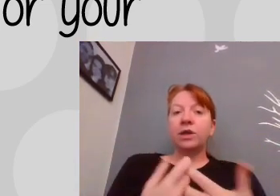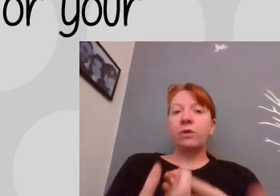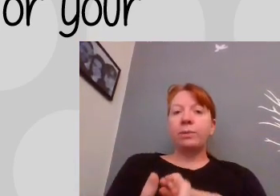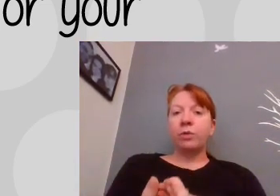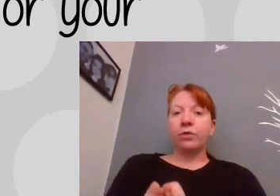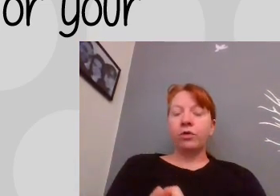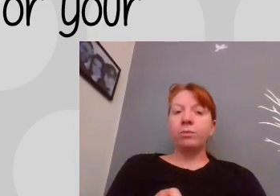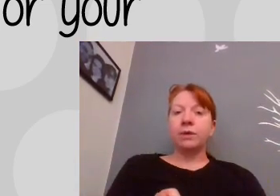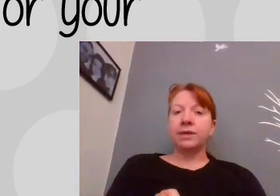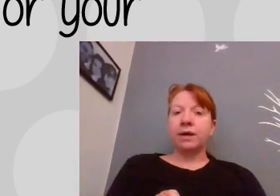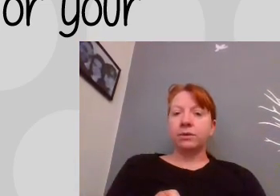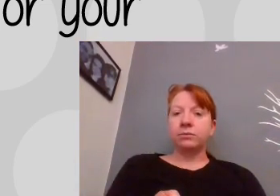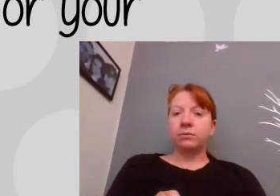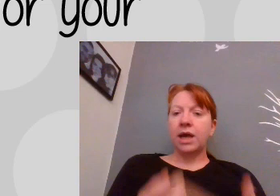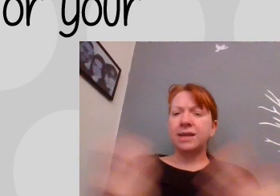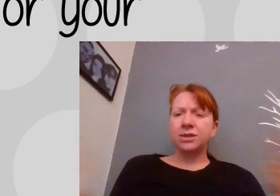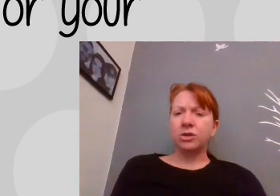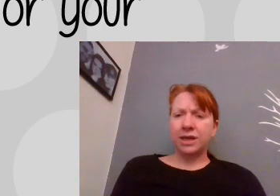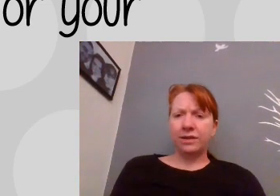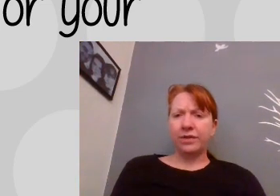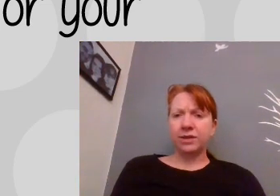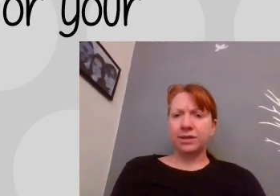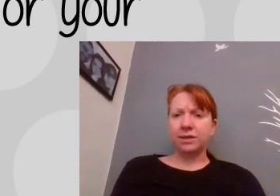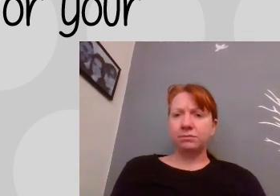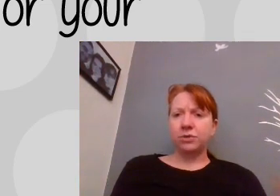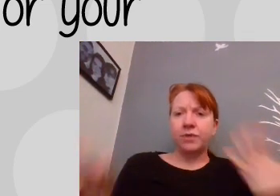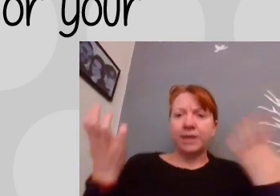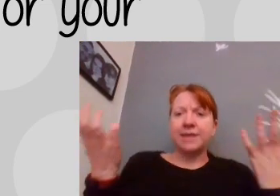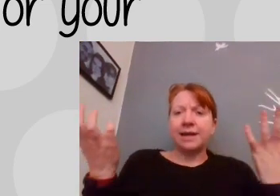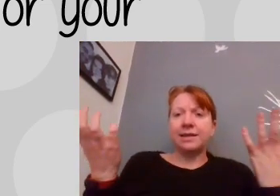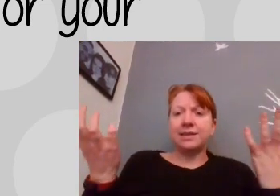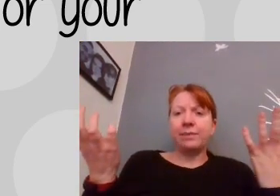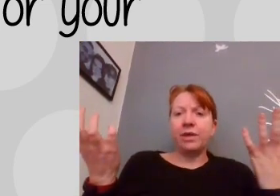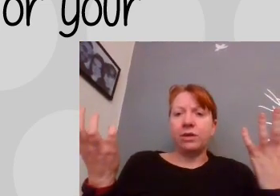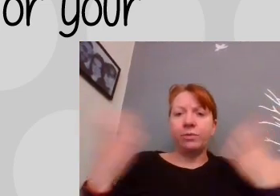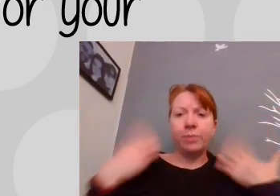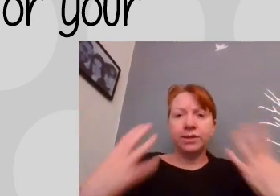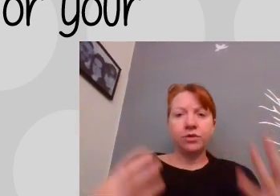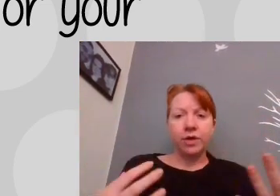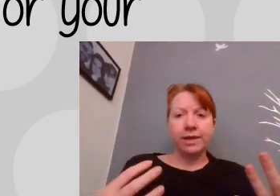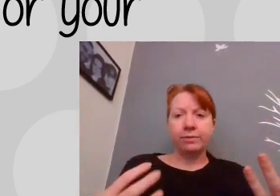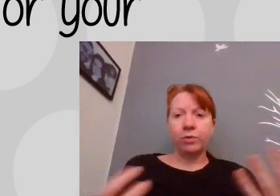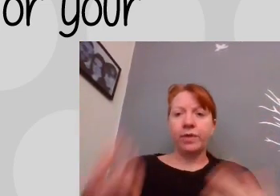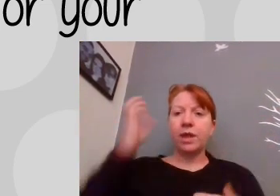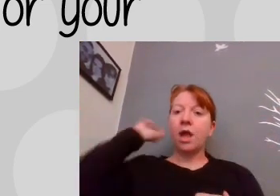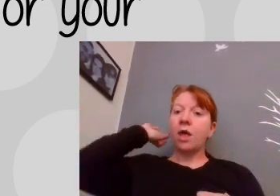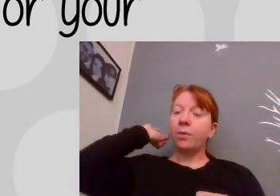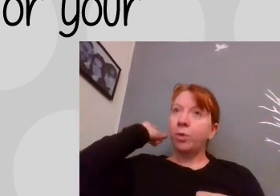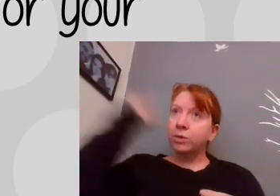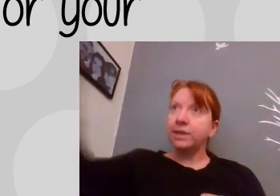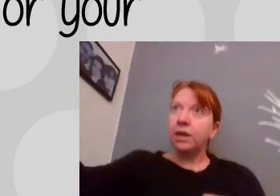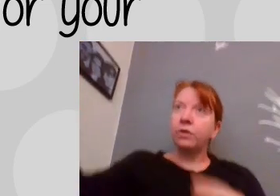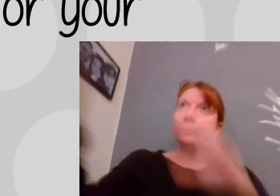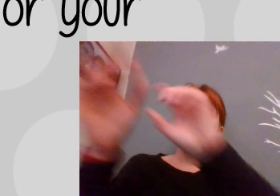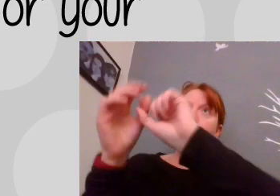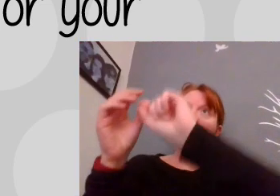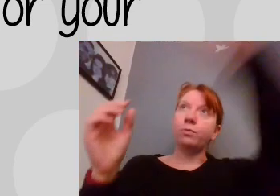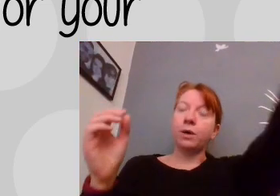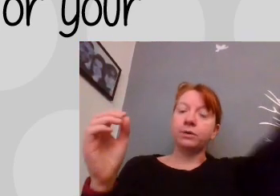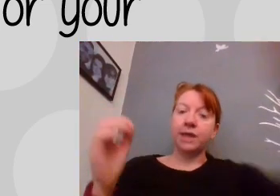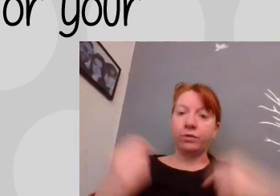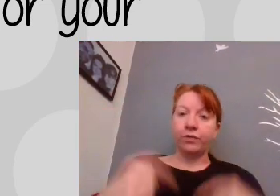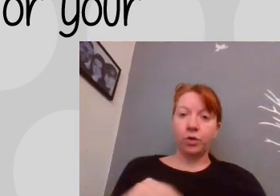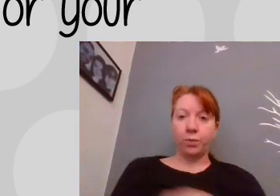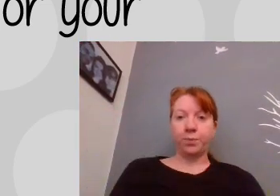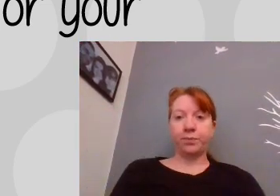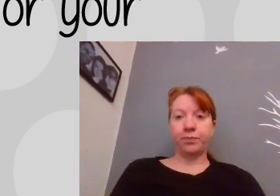ball still only moves at 2 miles an hour. It hasn't gone any faster. You've done exactly the same thing. Just because the train is moving, the ball still only moved at 2